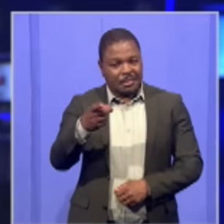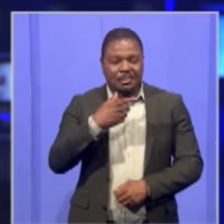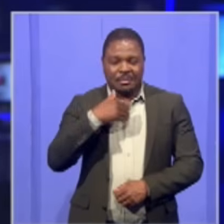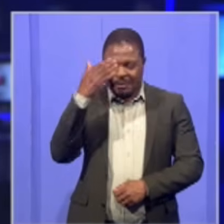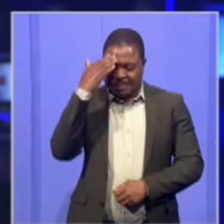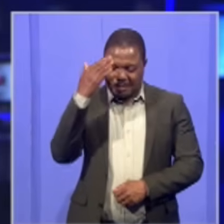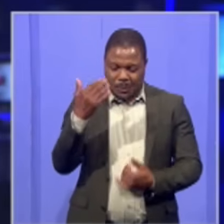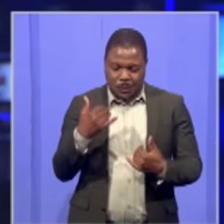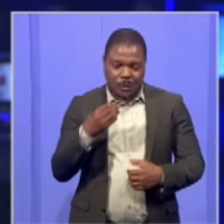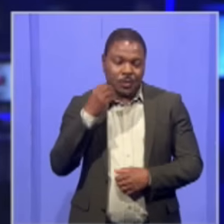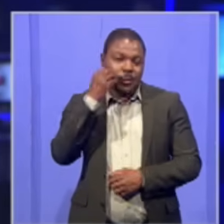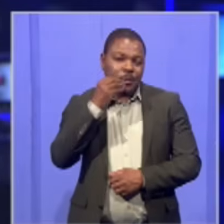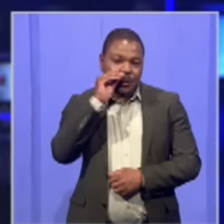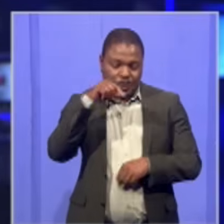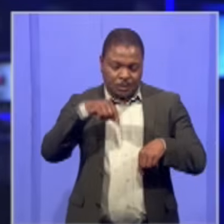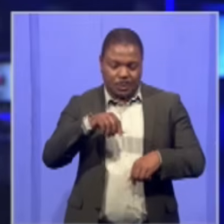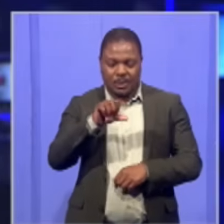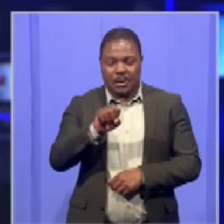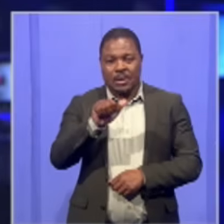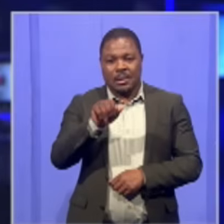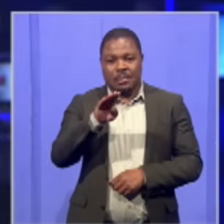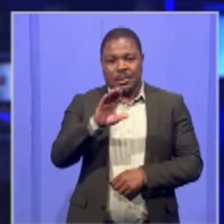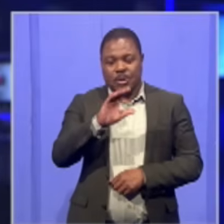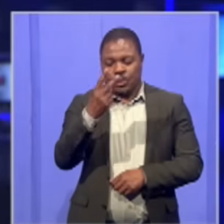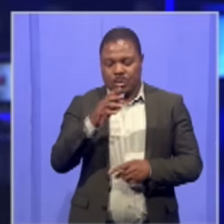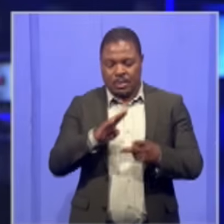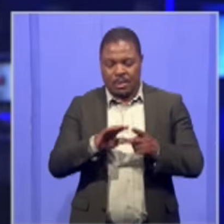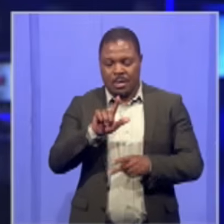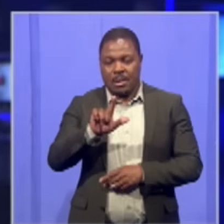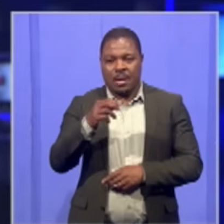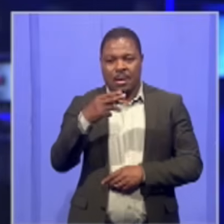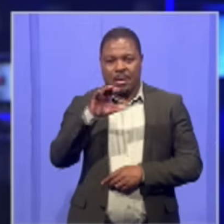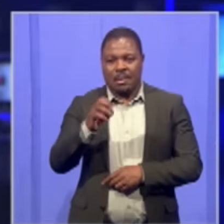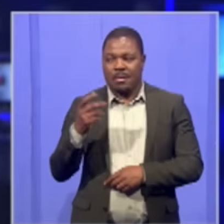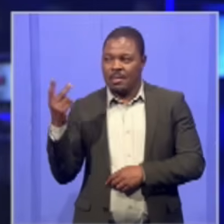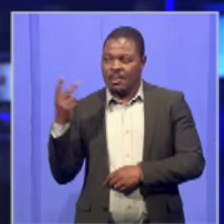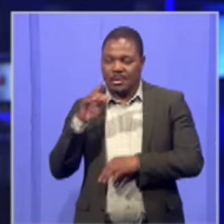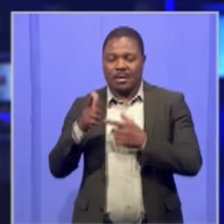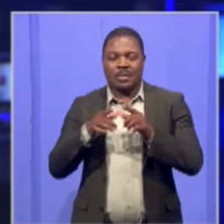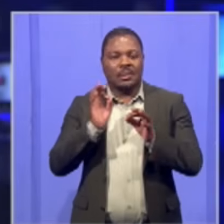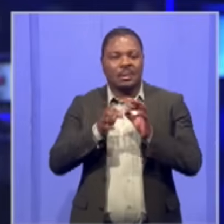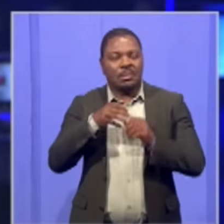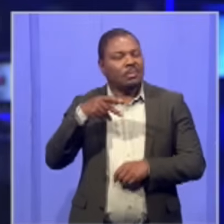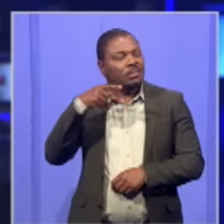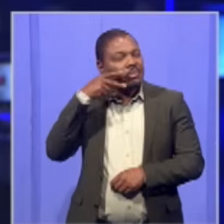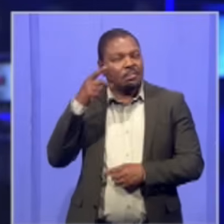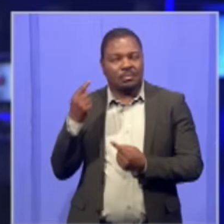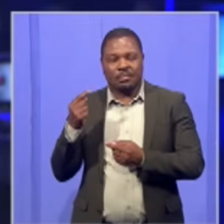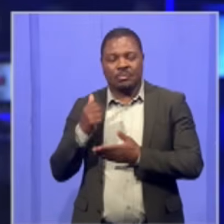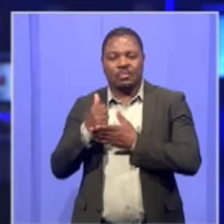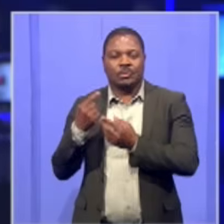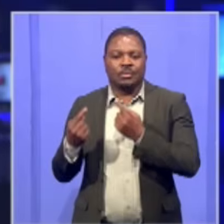ditabeng tsena tsa Sesotho ho SABC2 lo le hae. Punya matsoho ke tsamaya le tlou e leng Augustine Letlalo.